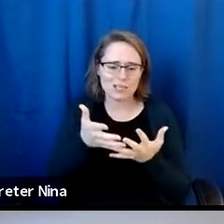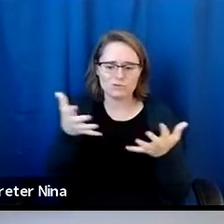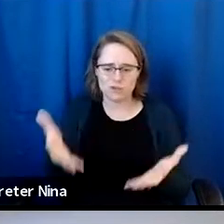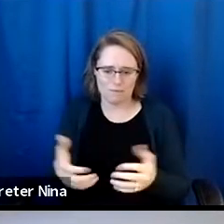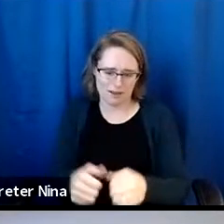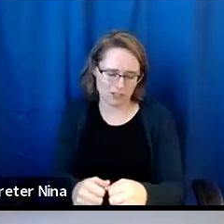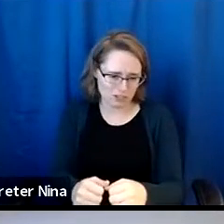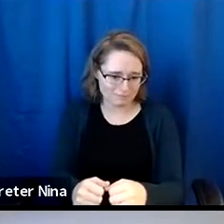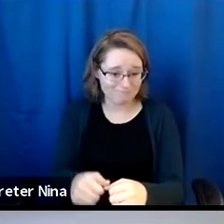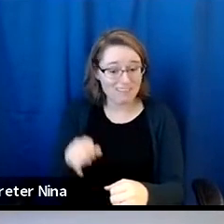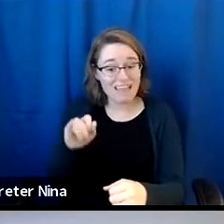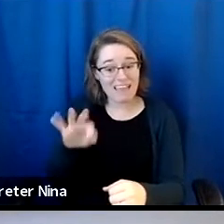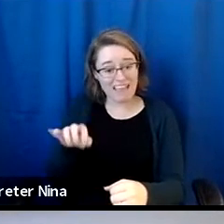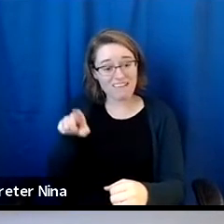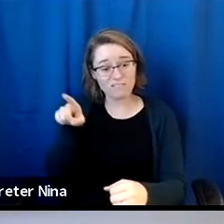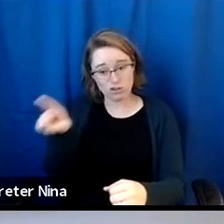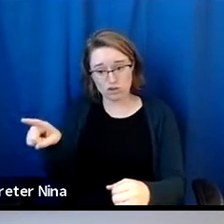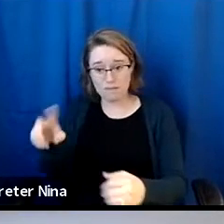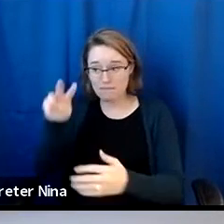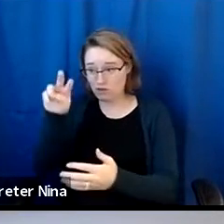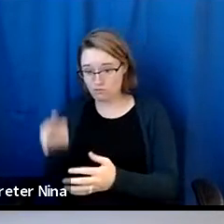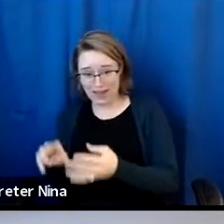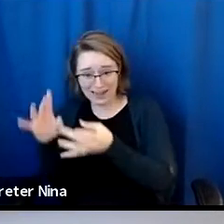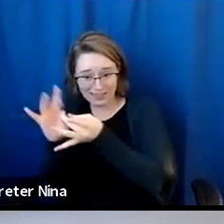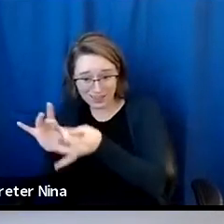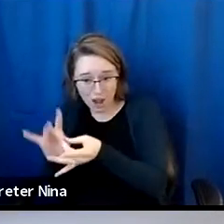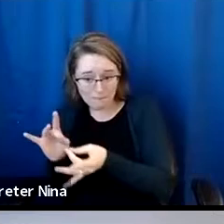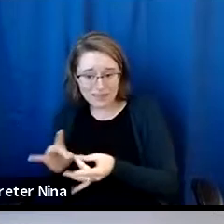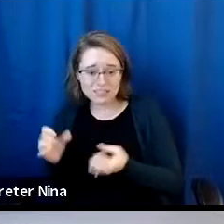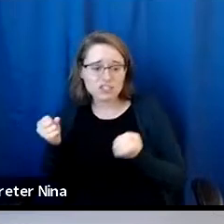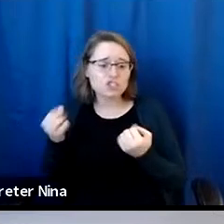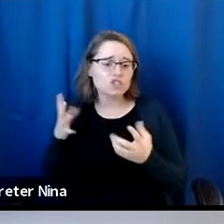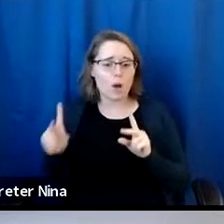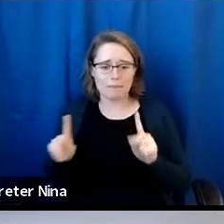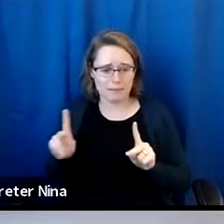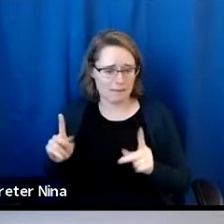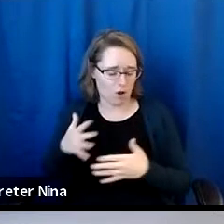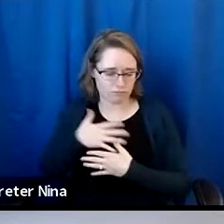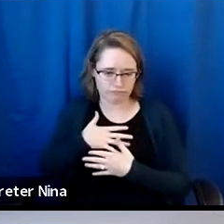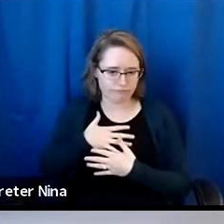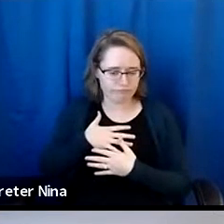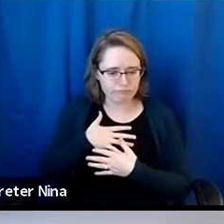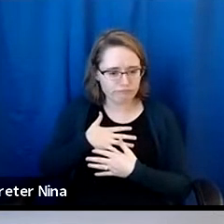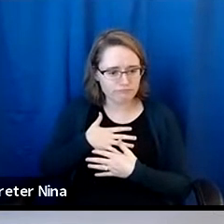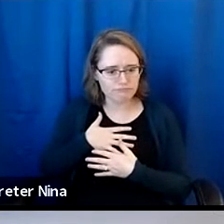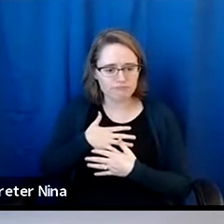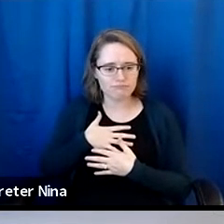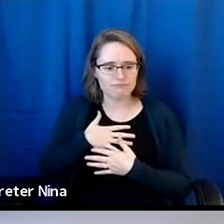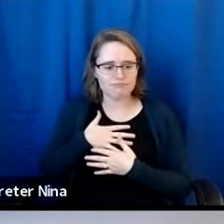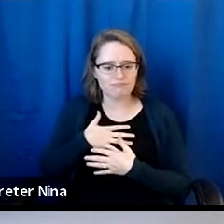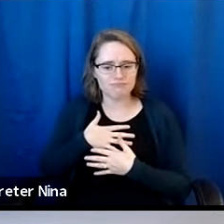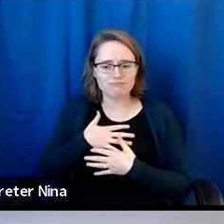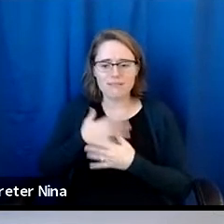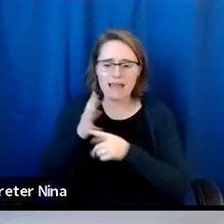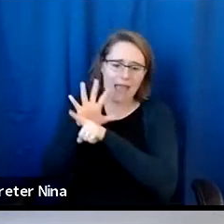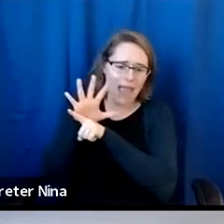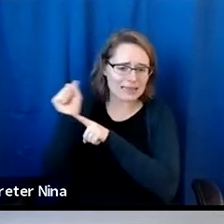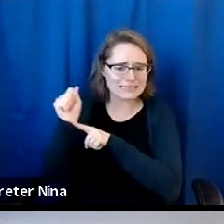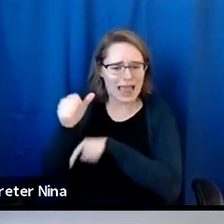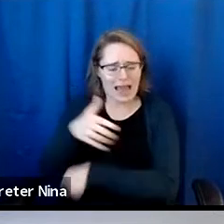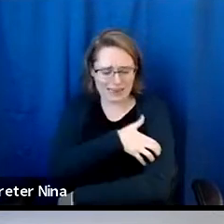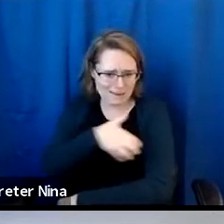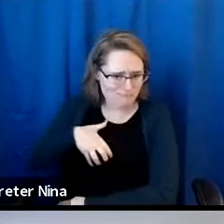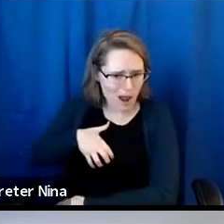And if you've been going through the comments, so many folks have just been so ecstatic and